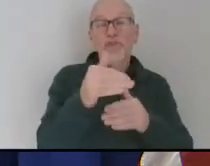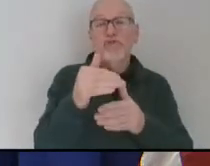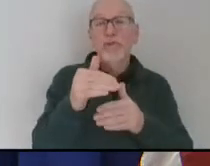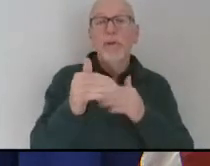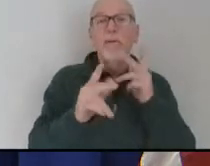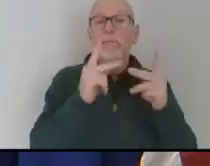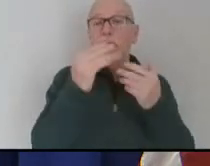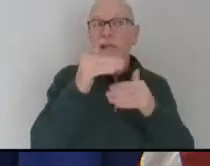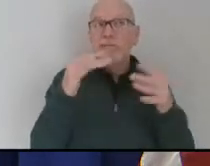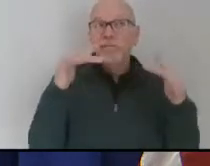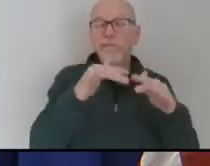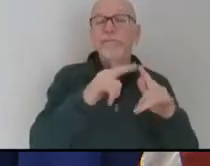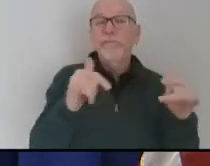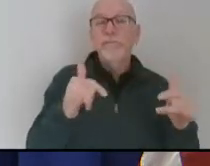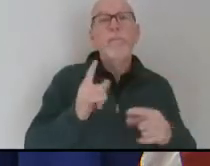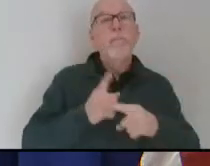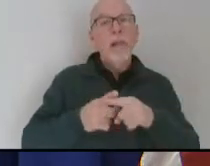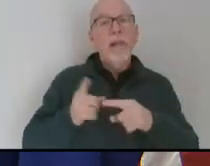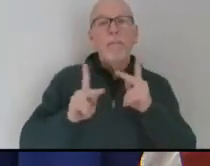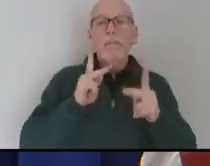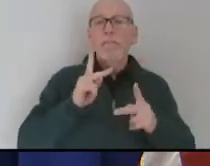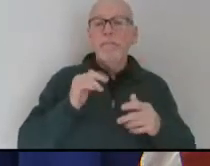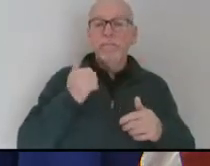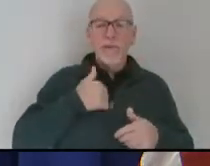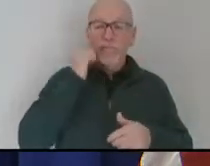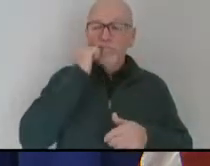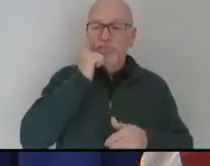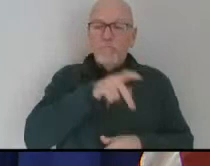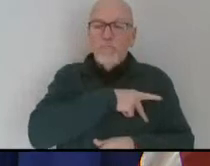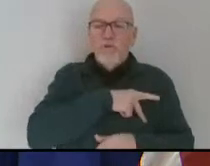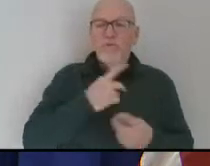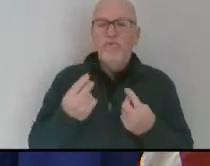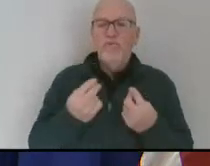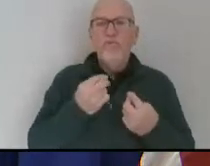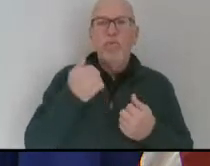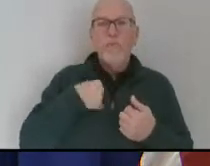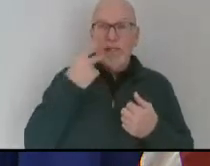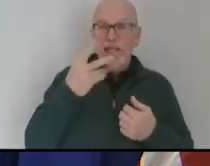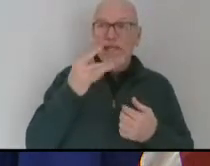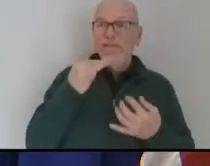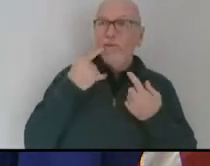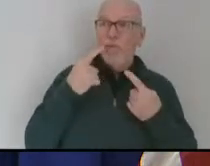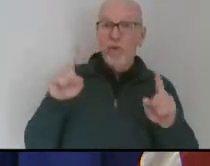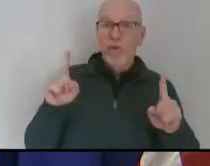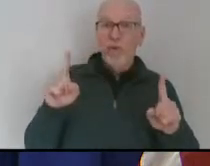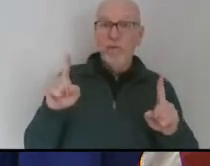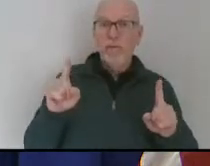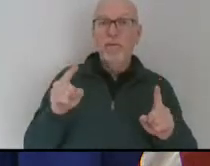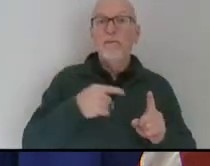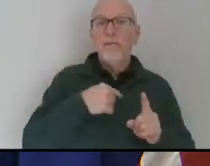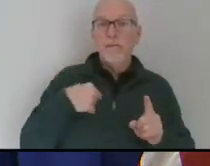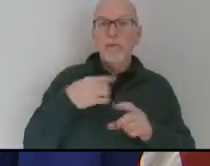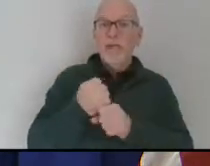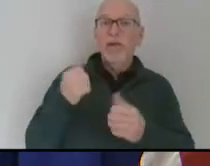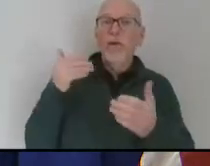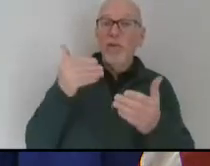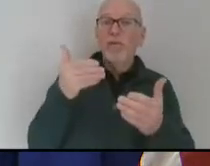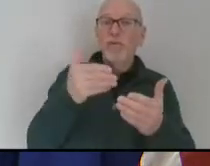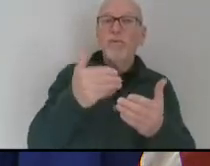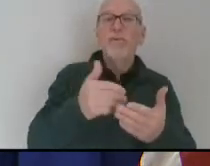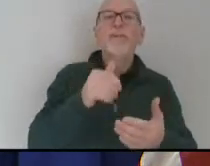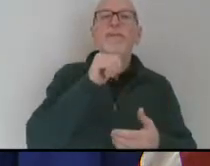lot of this is, your personal practices. And if people see that it is working, we are getting closer and closer, not